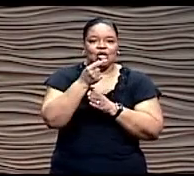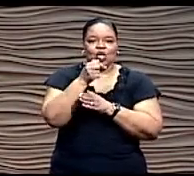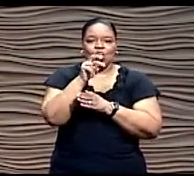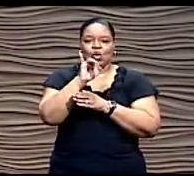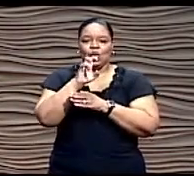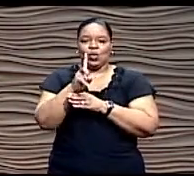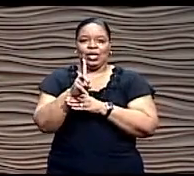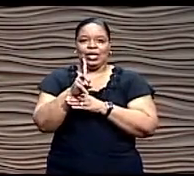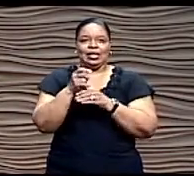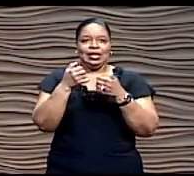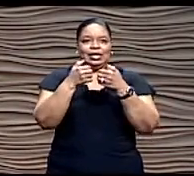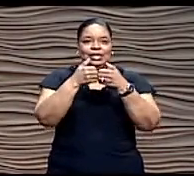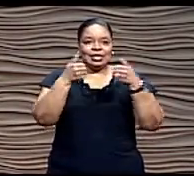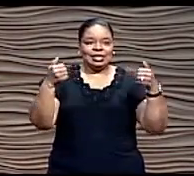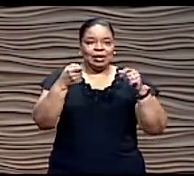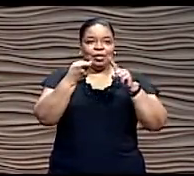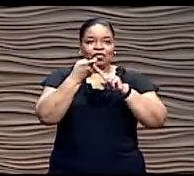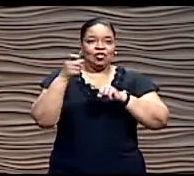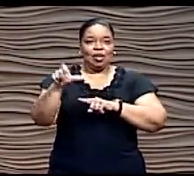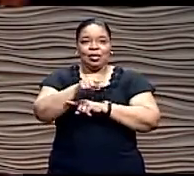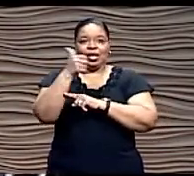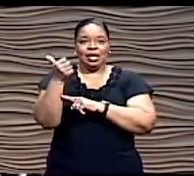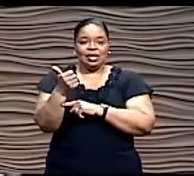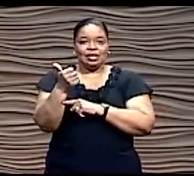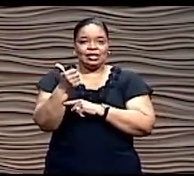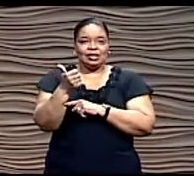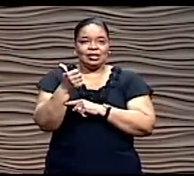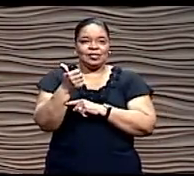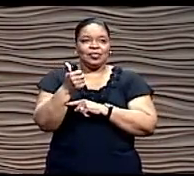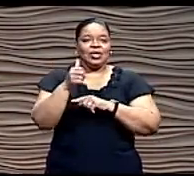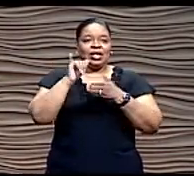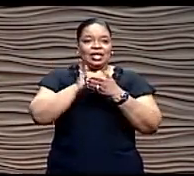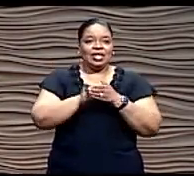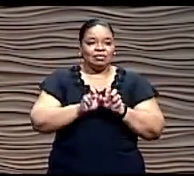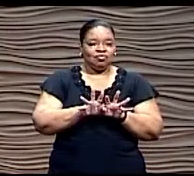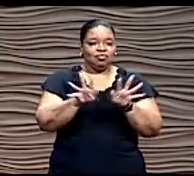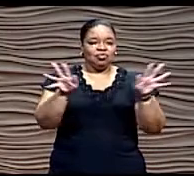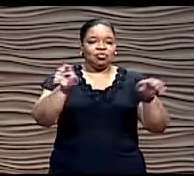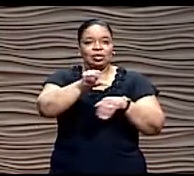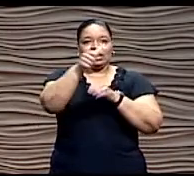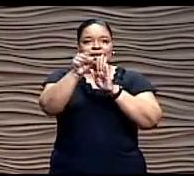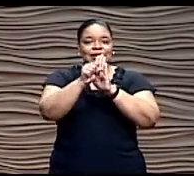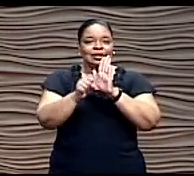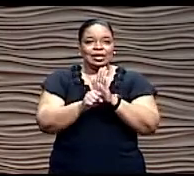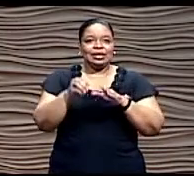grids that feed the other states in America.